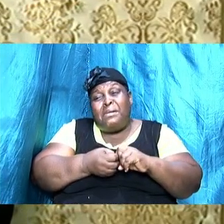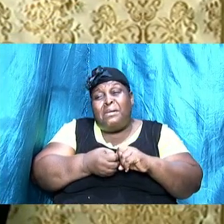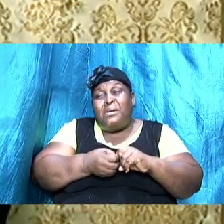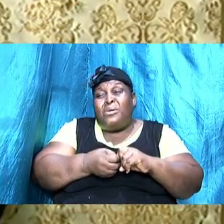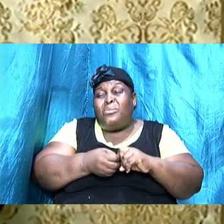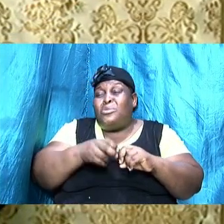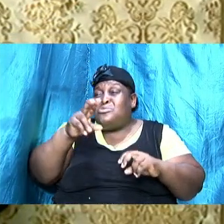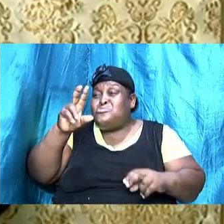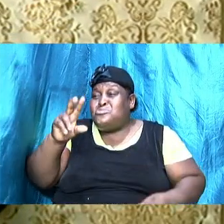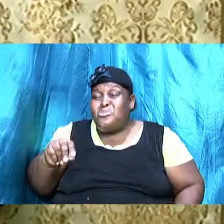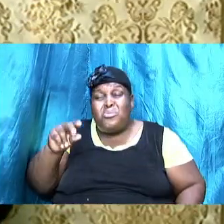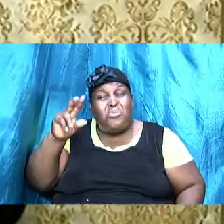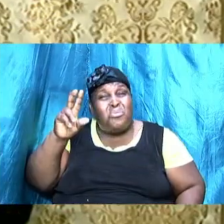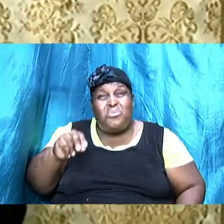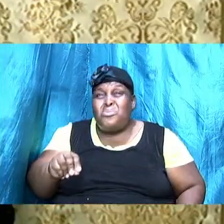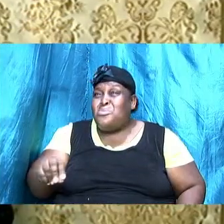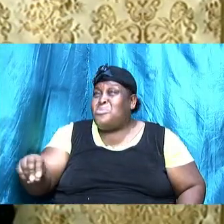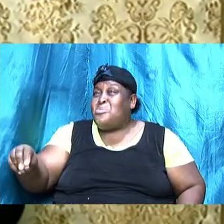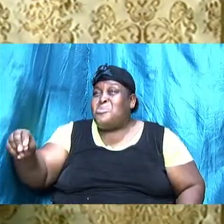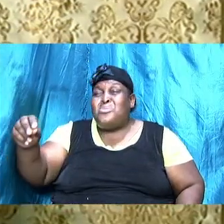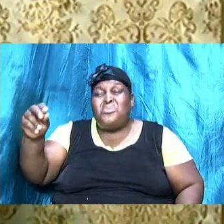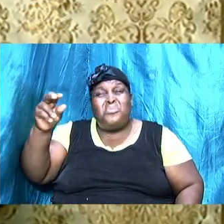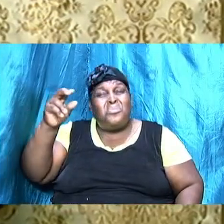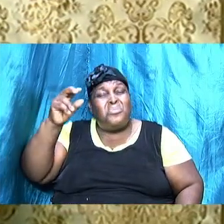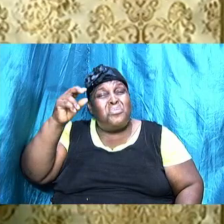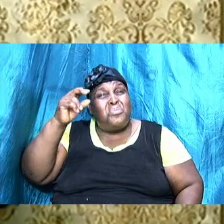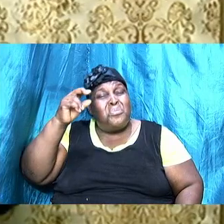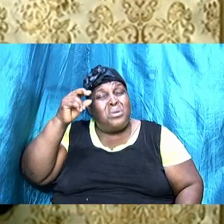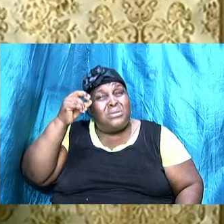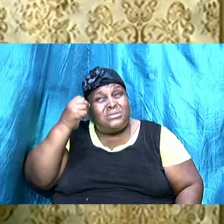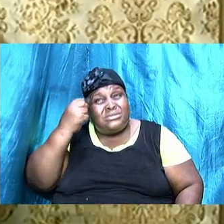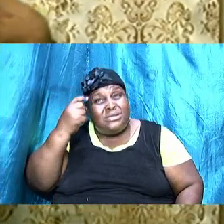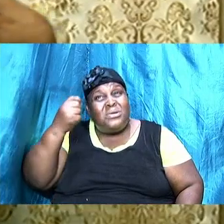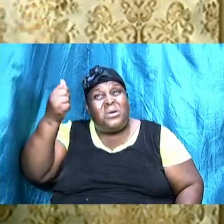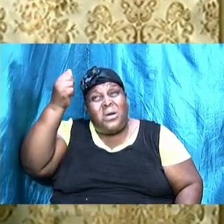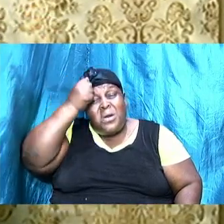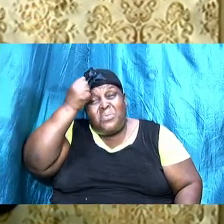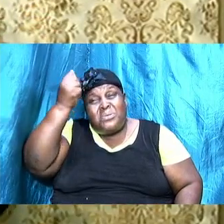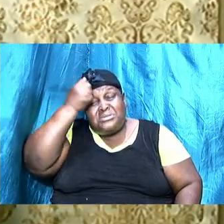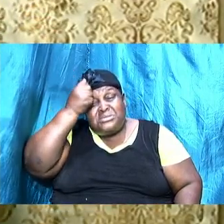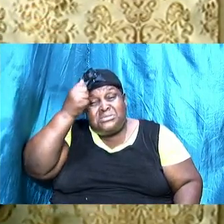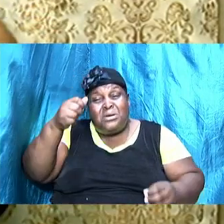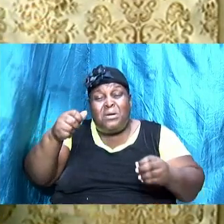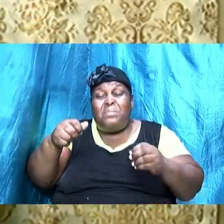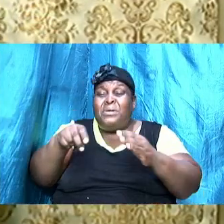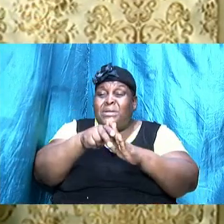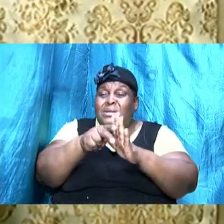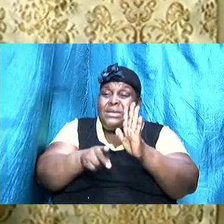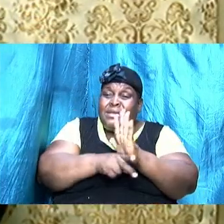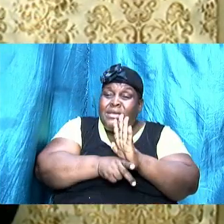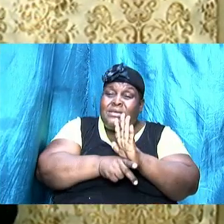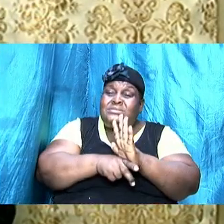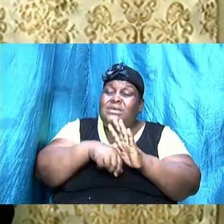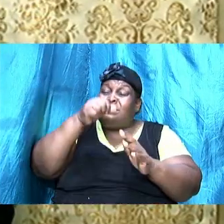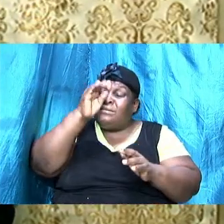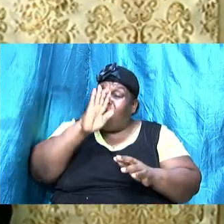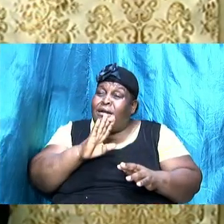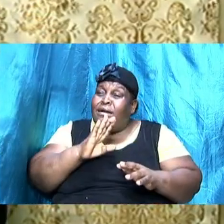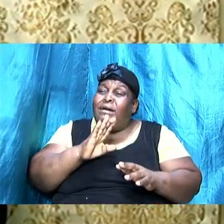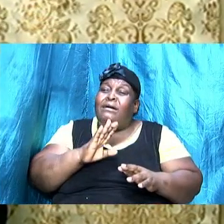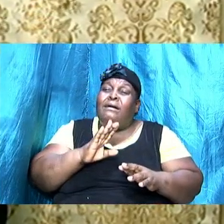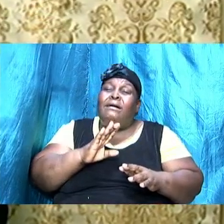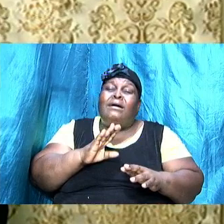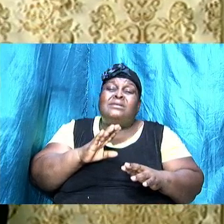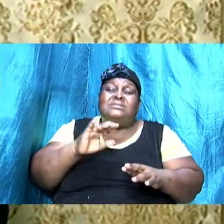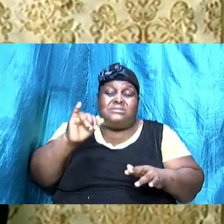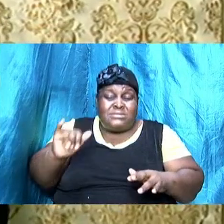certain areas. He knew about it. And he still allowed us to come together in marriage. Why?